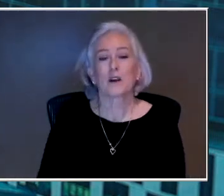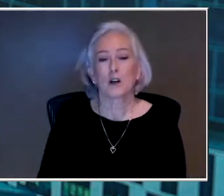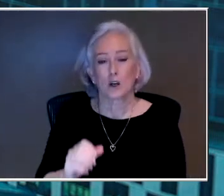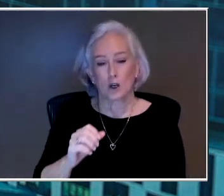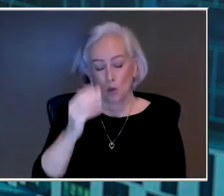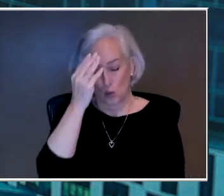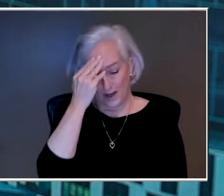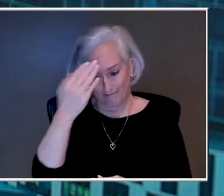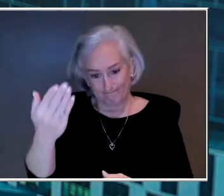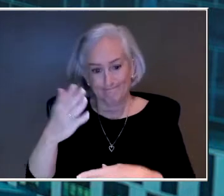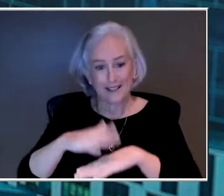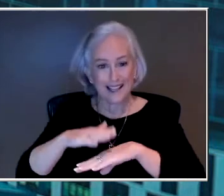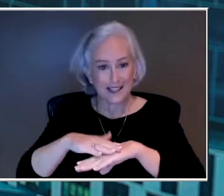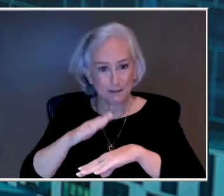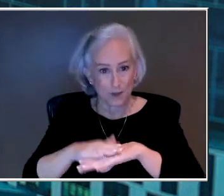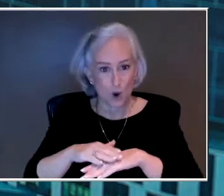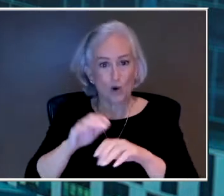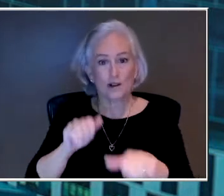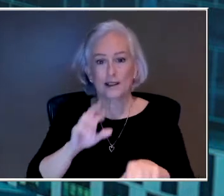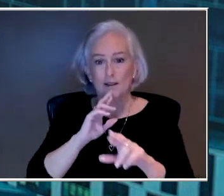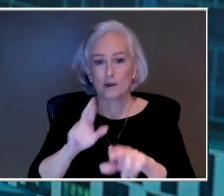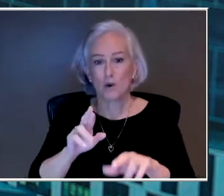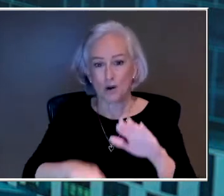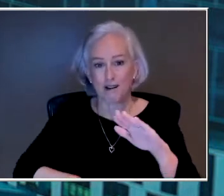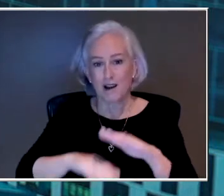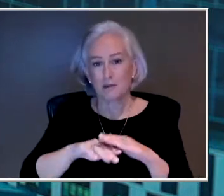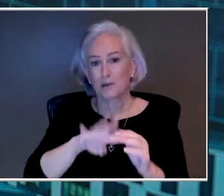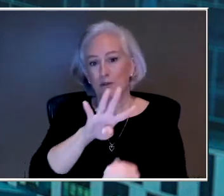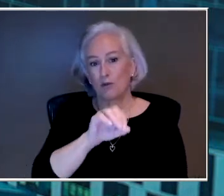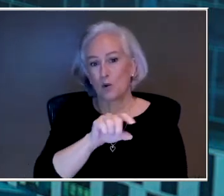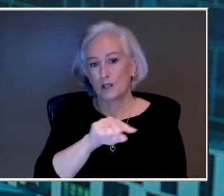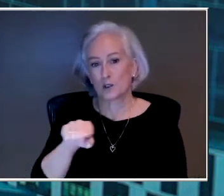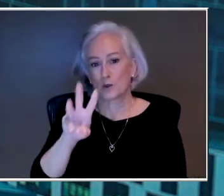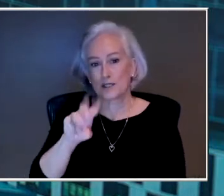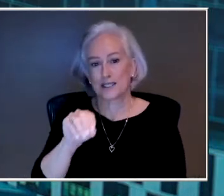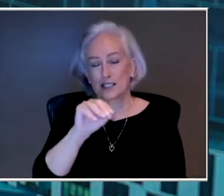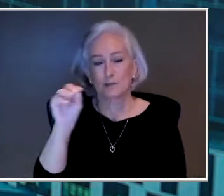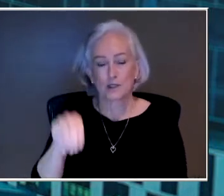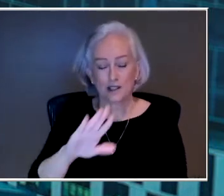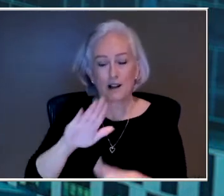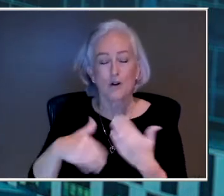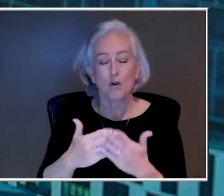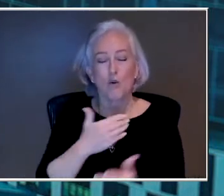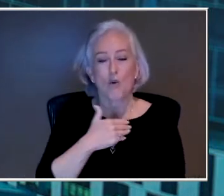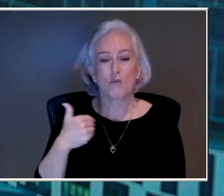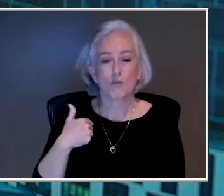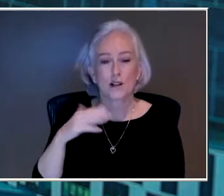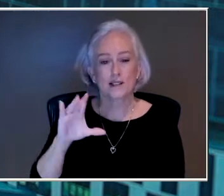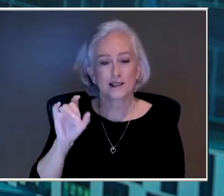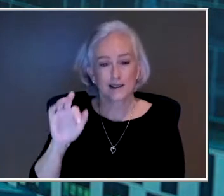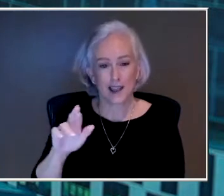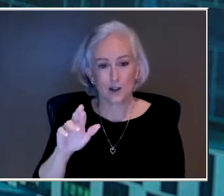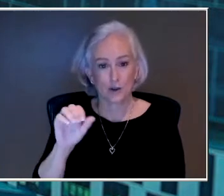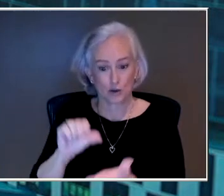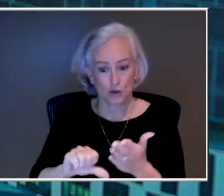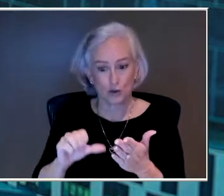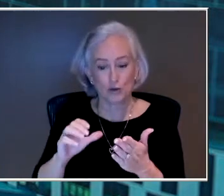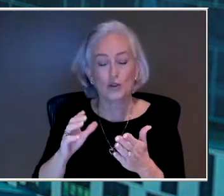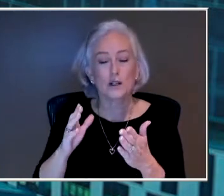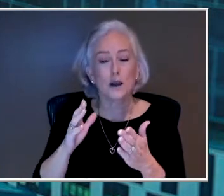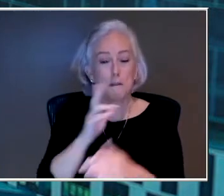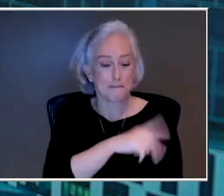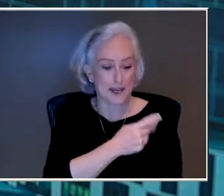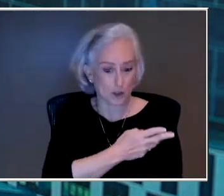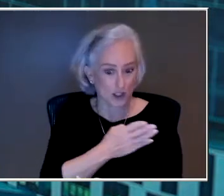be reported in the literature upwards of 40 to 60% of all breast cancer patients that undergo the bigger lymph node procedure. And that's why